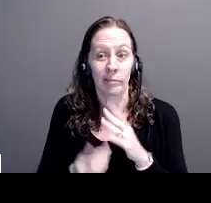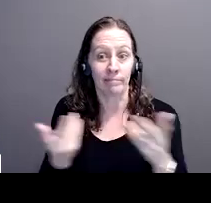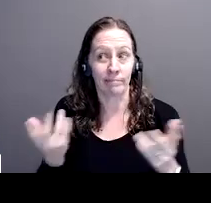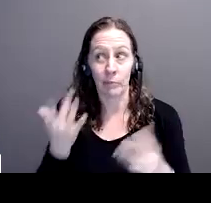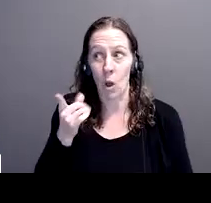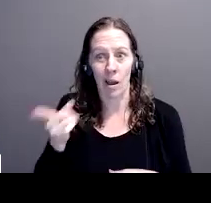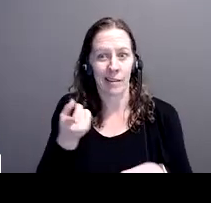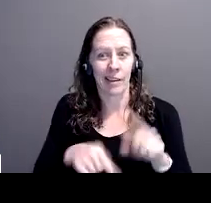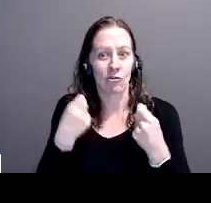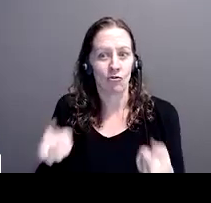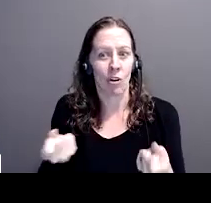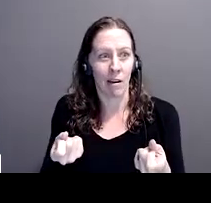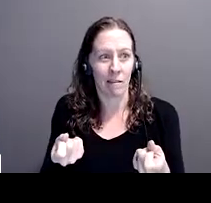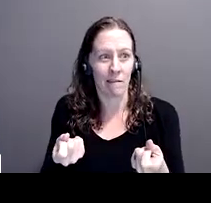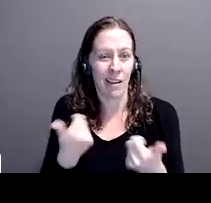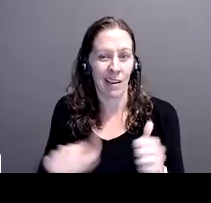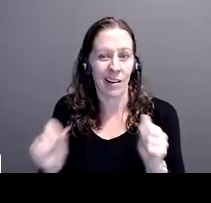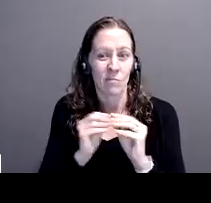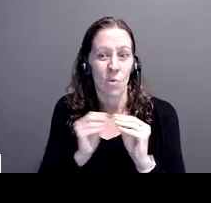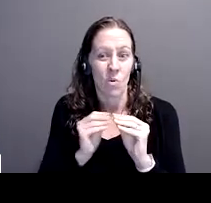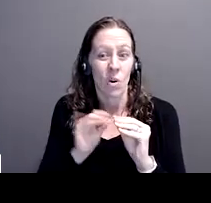drive anymore.